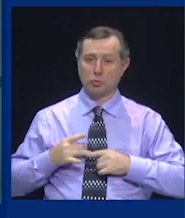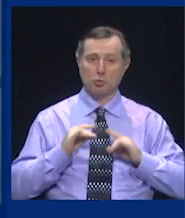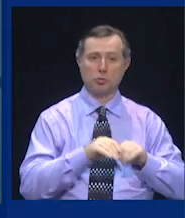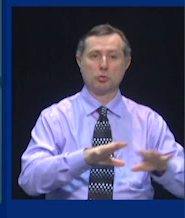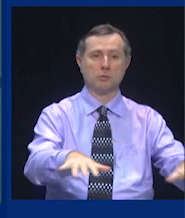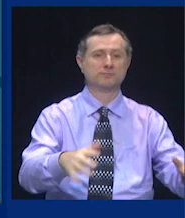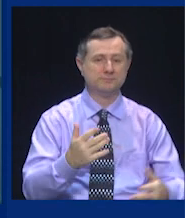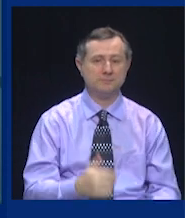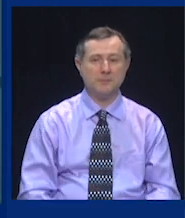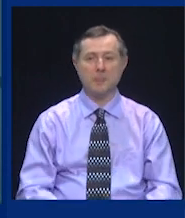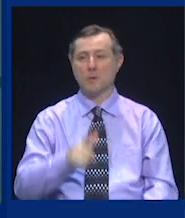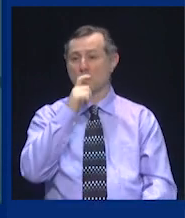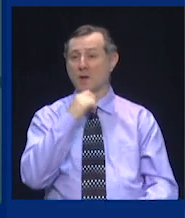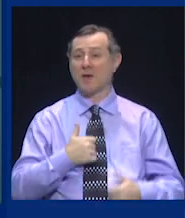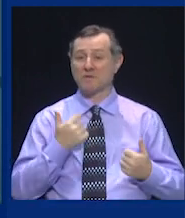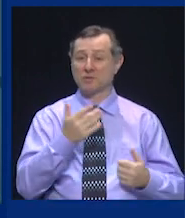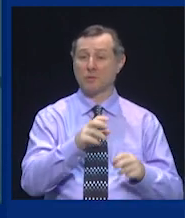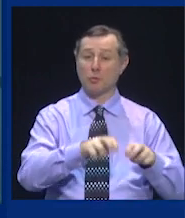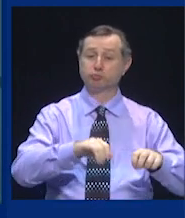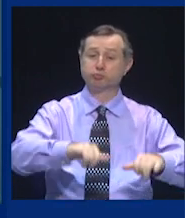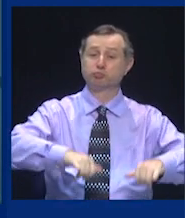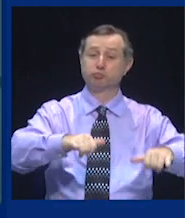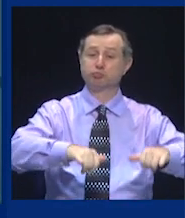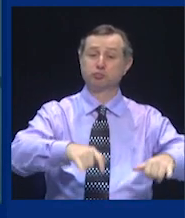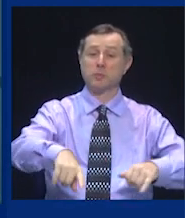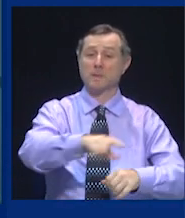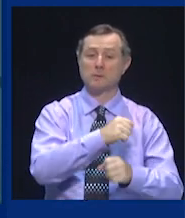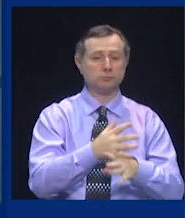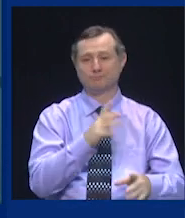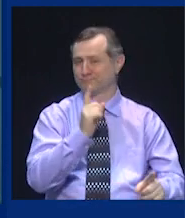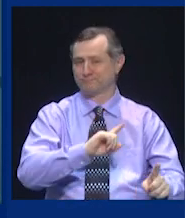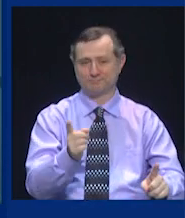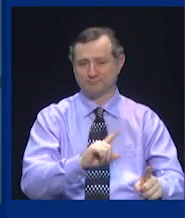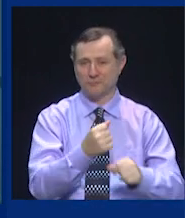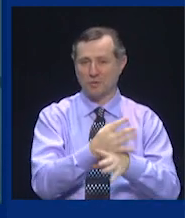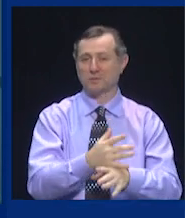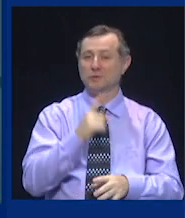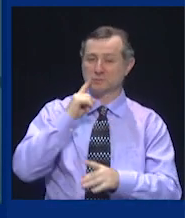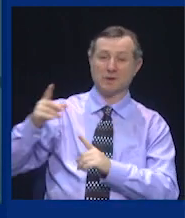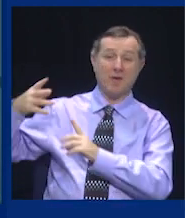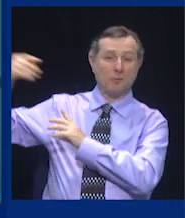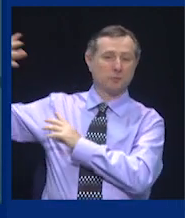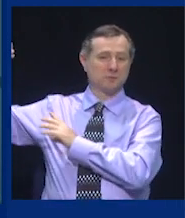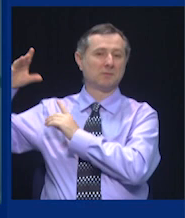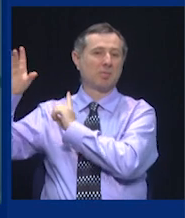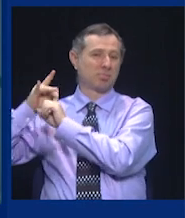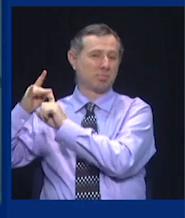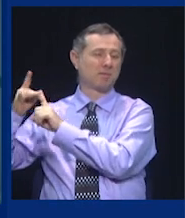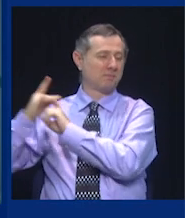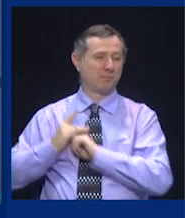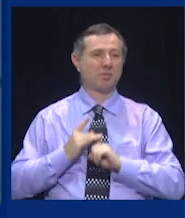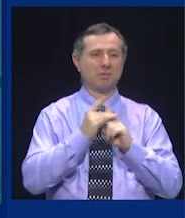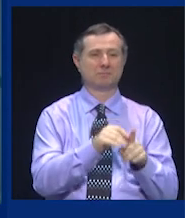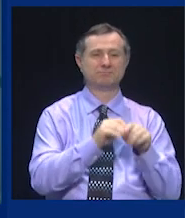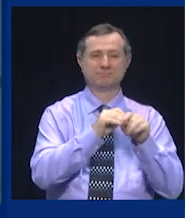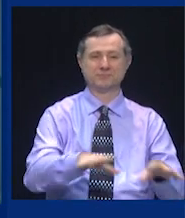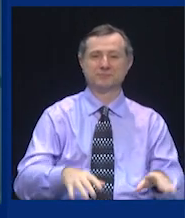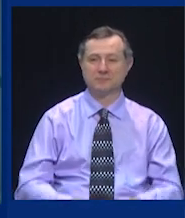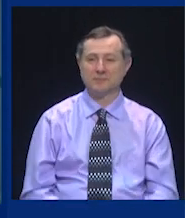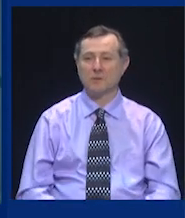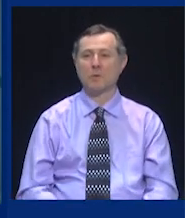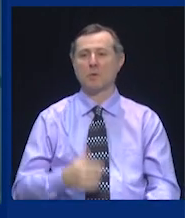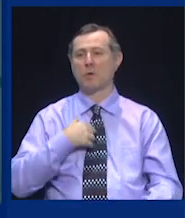other until it walks in the door. That's the lesson from last year.